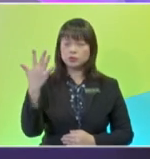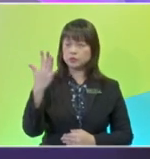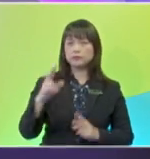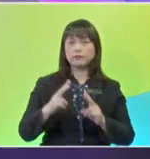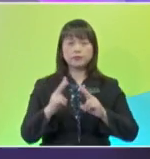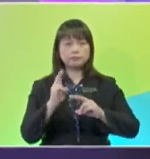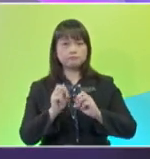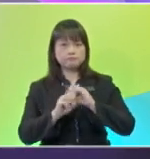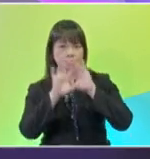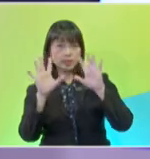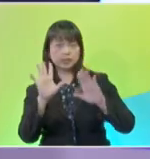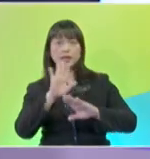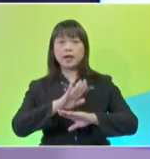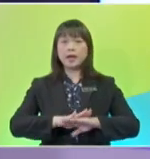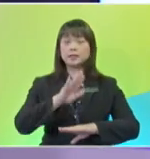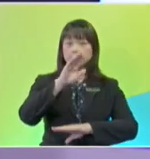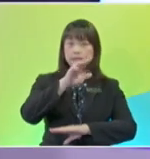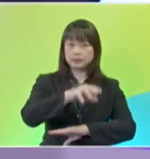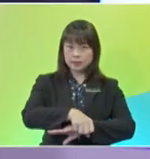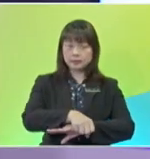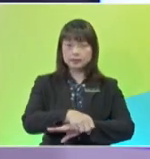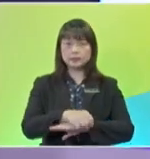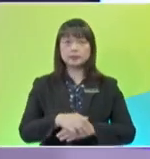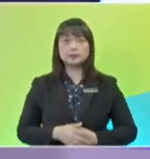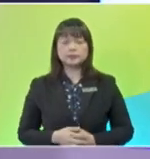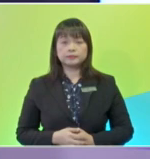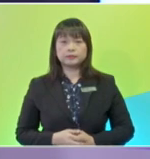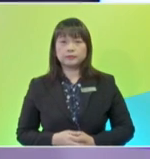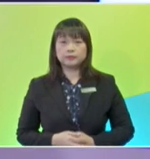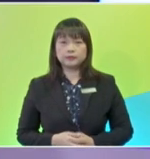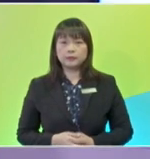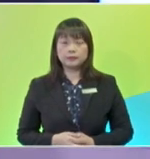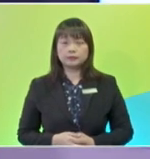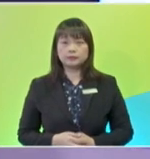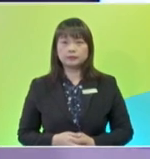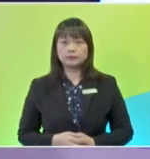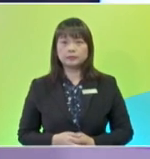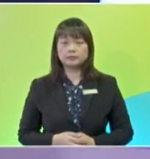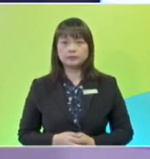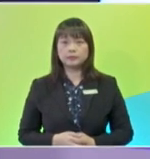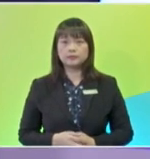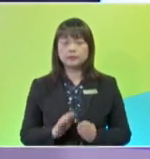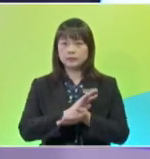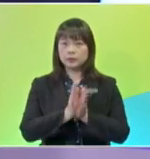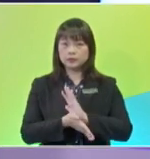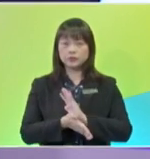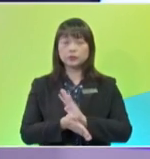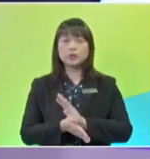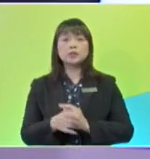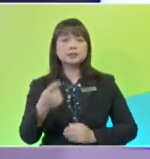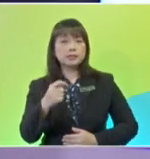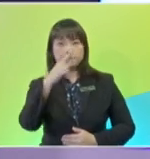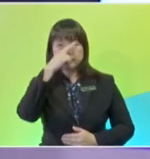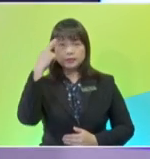right? Yes, sometimes it's really, really bright. Sometimes it's a little bit dimmer. Dark, yes. Yeah, a little bit dimmer. Okay. Okay. So the reason is